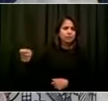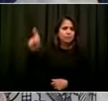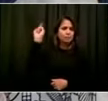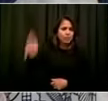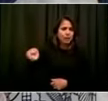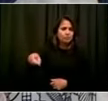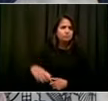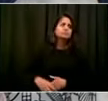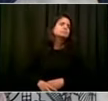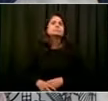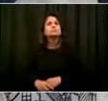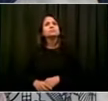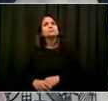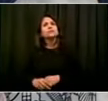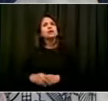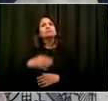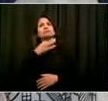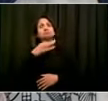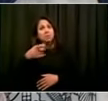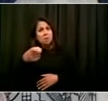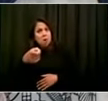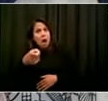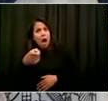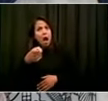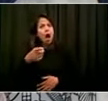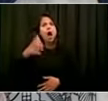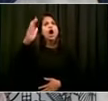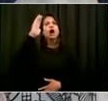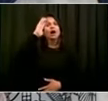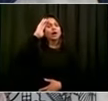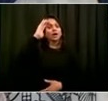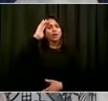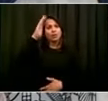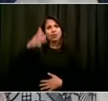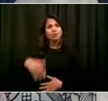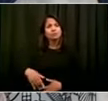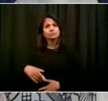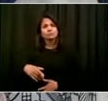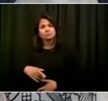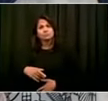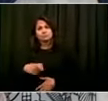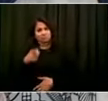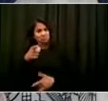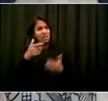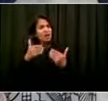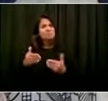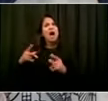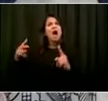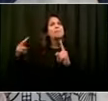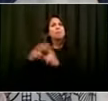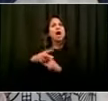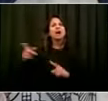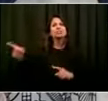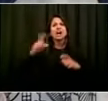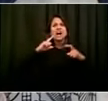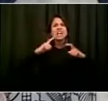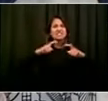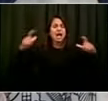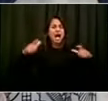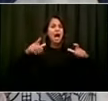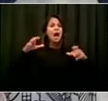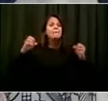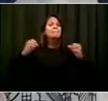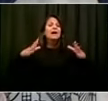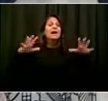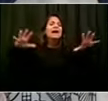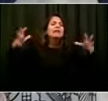large gatherings in other parts of the city. Over the weekend, about 2,500 people attended a Trump rally on Staten Island, and many of